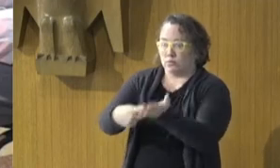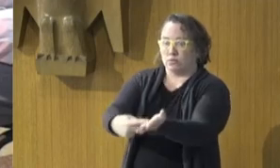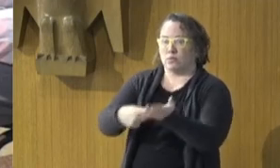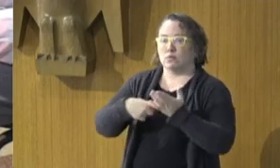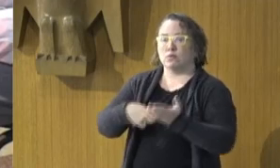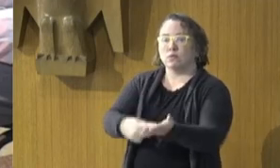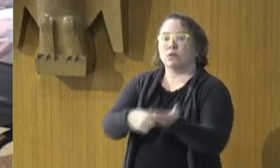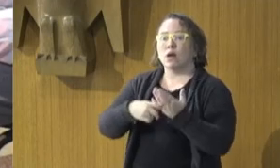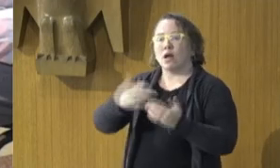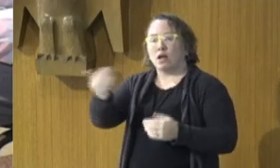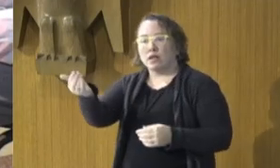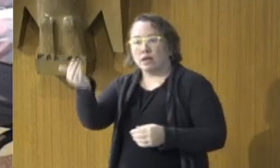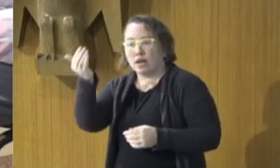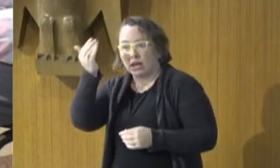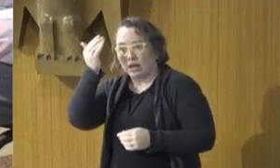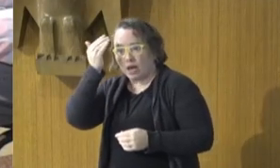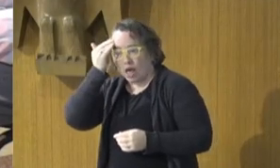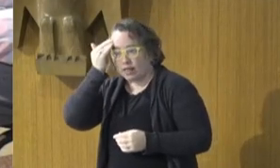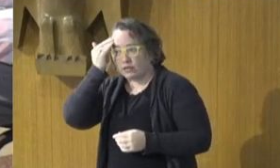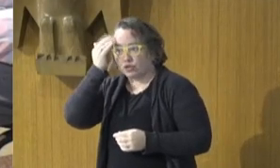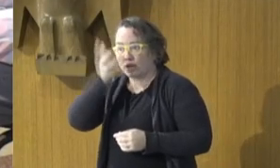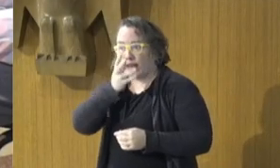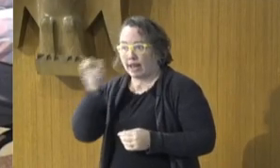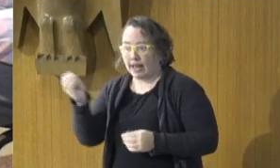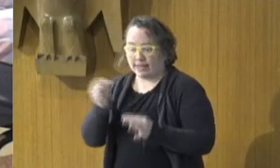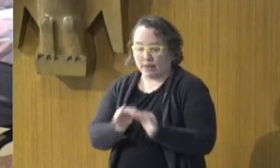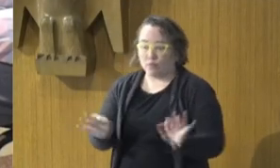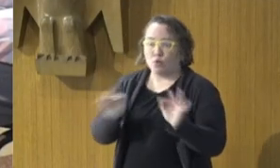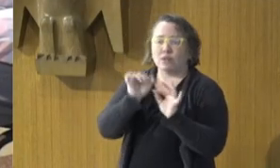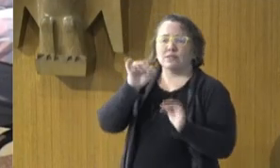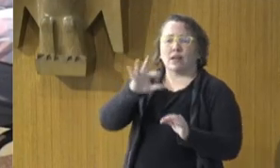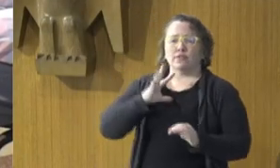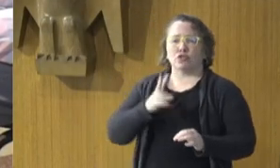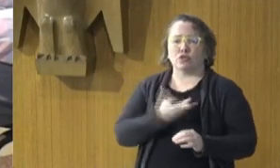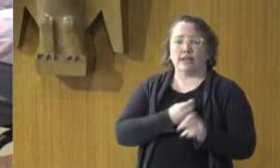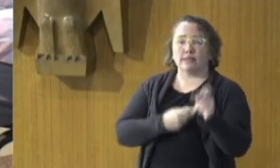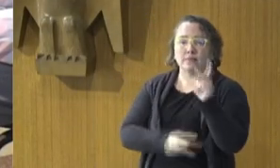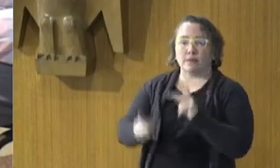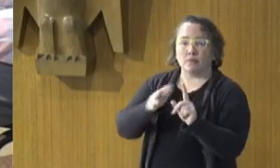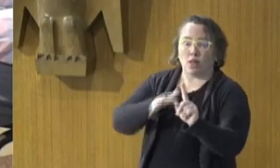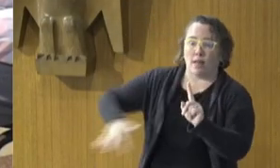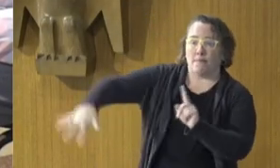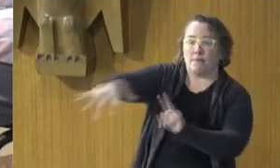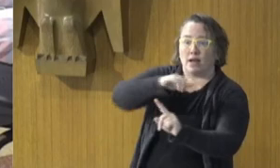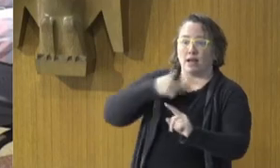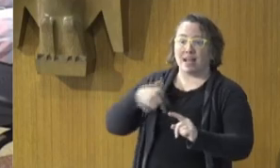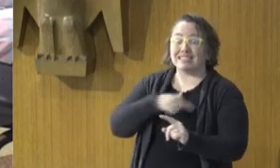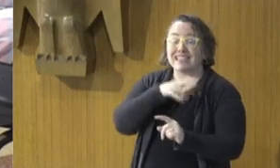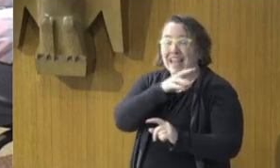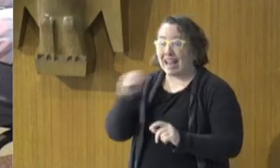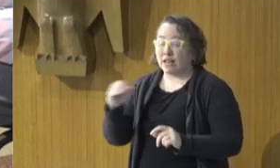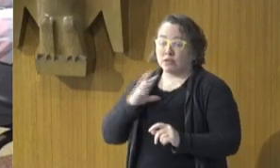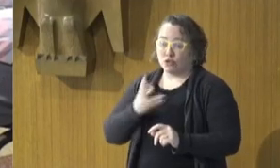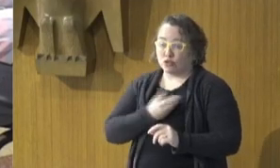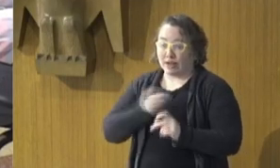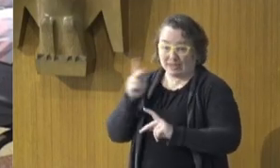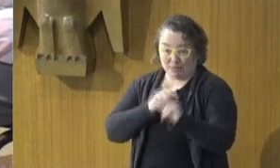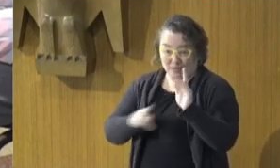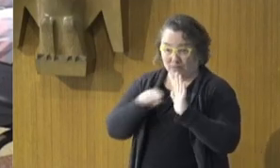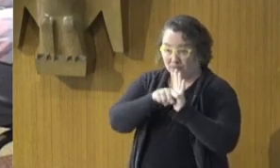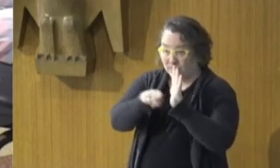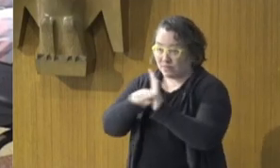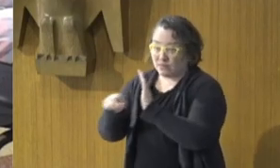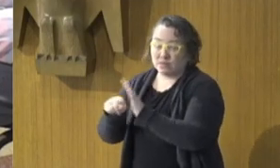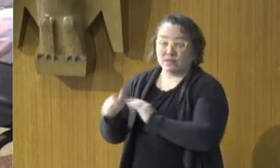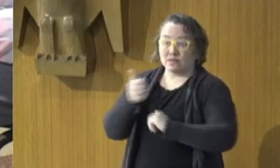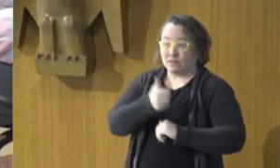we acknowledge the importance of trans people among us, and trans suicide rates are high. Trans death